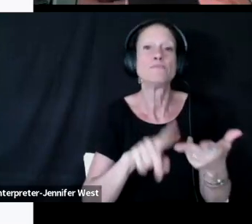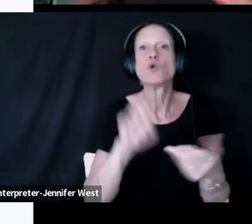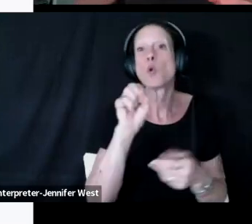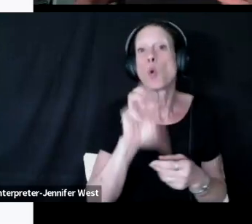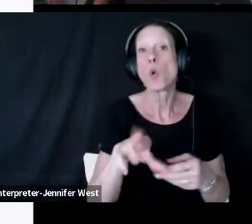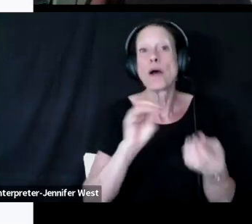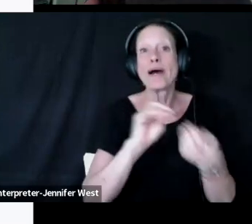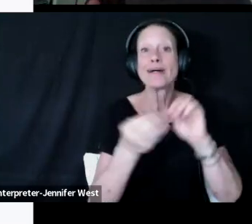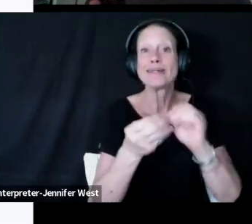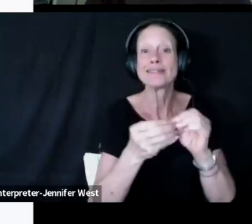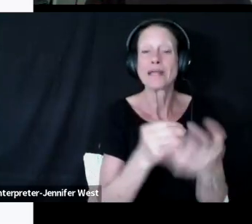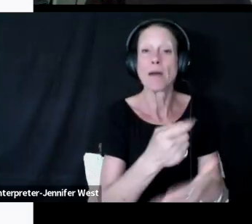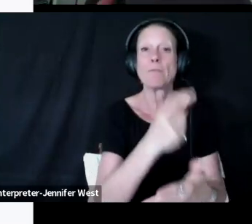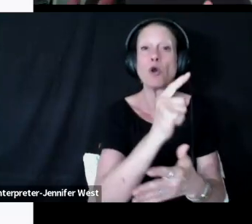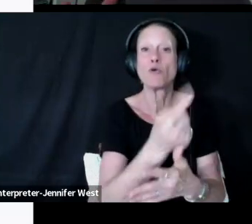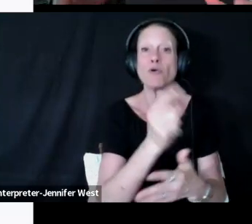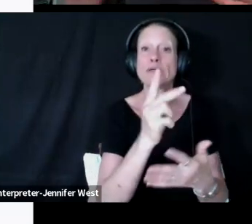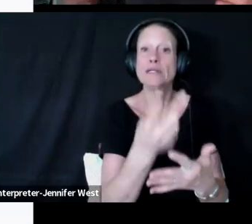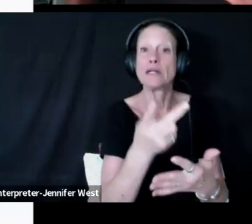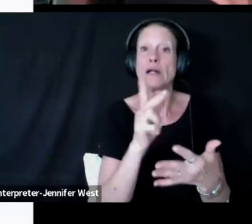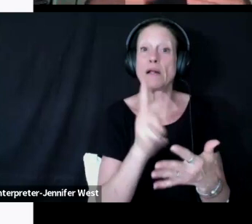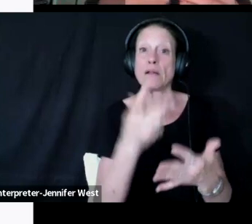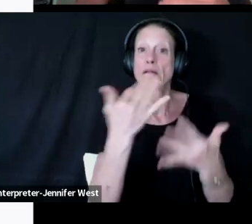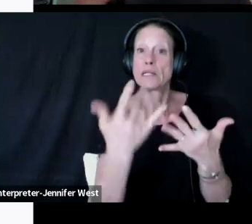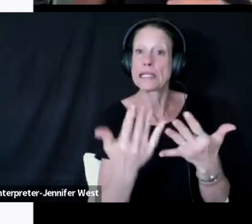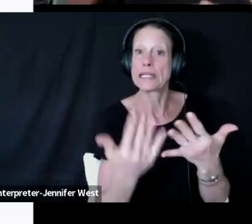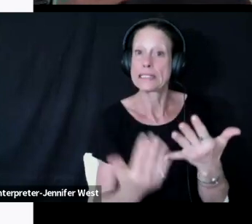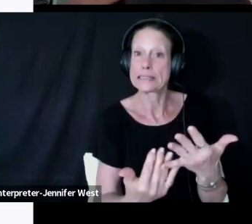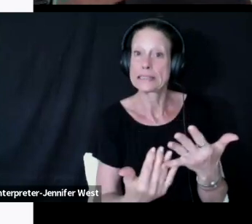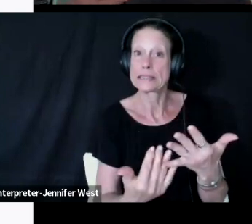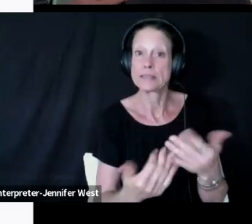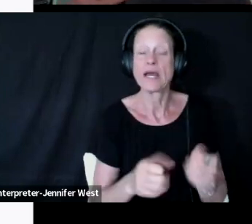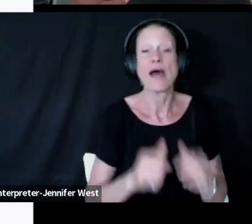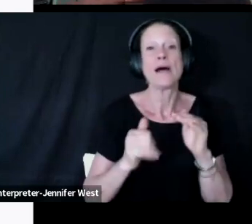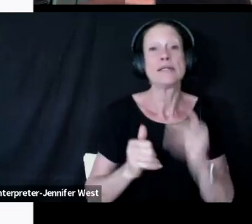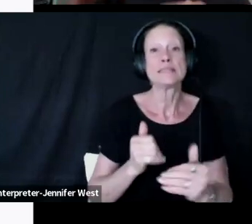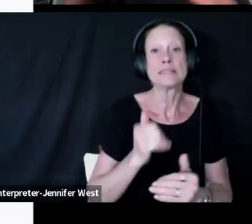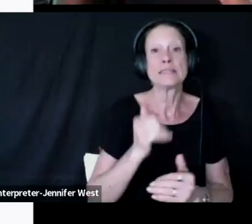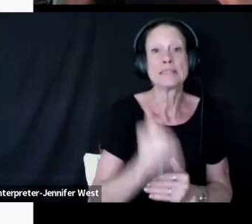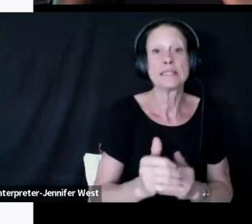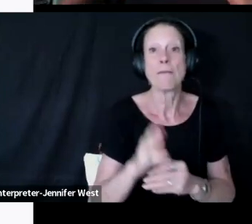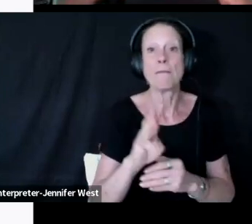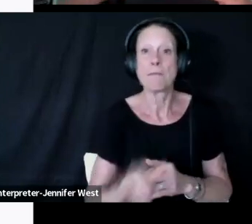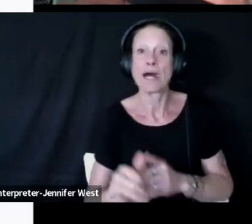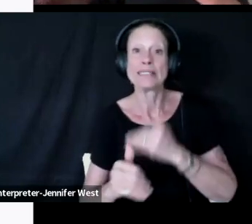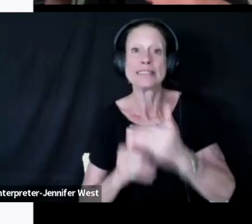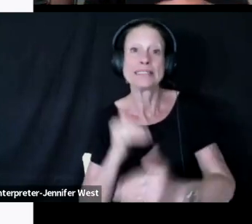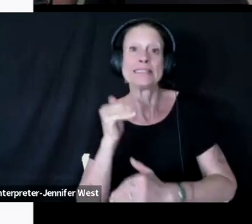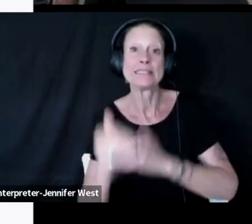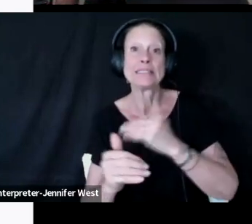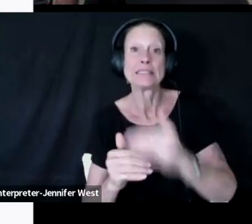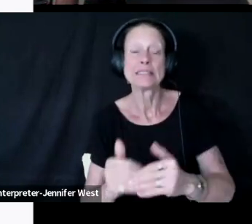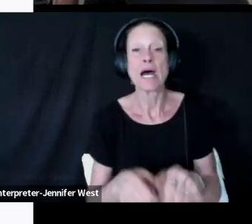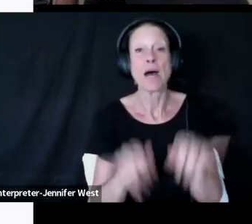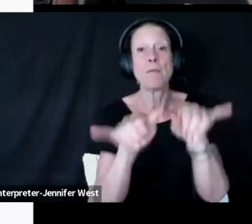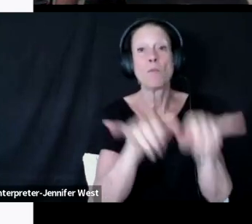for prioritization, and it's also great for step-by-step routines. It's a great way